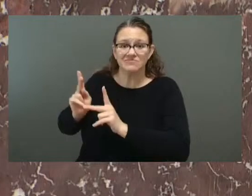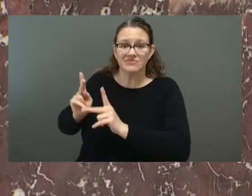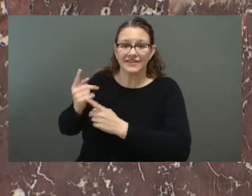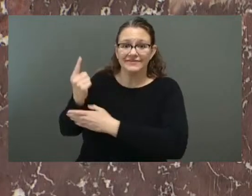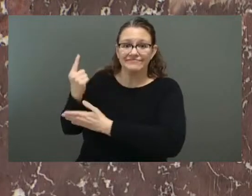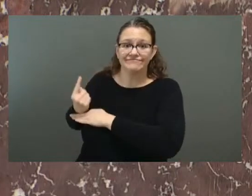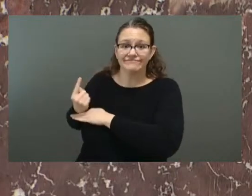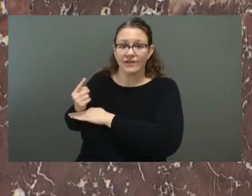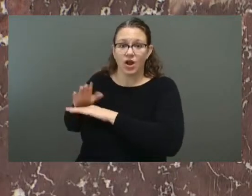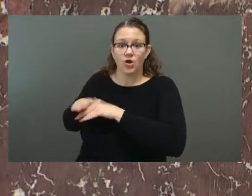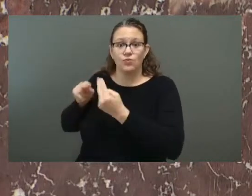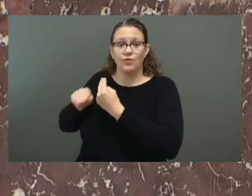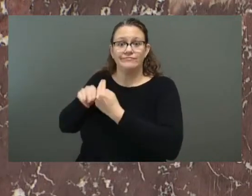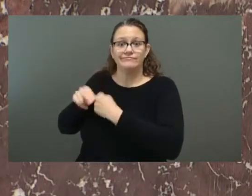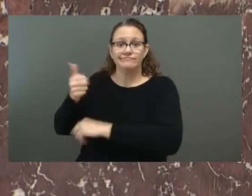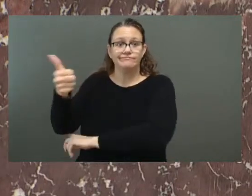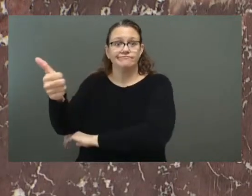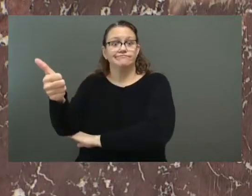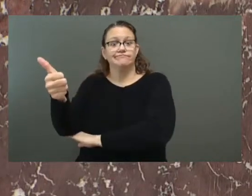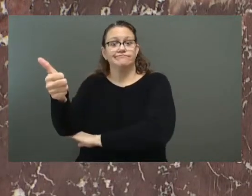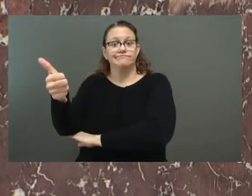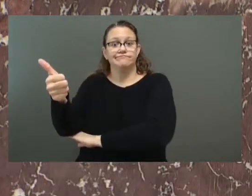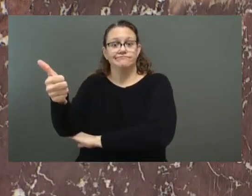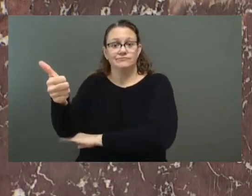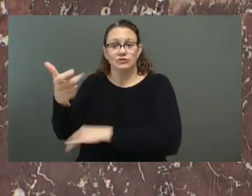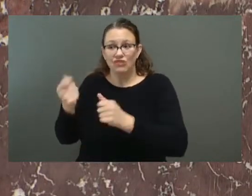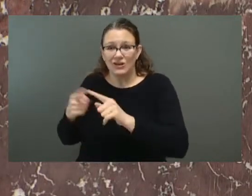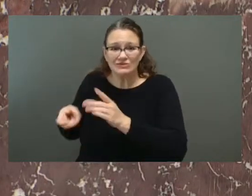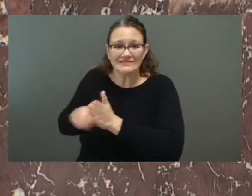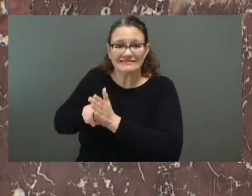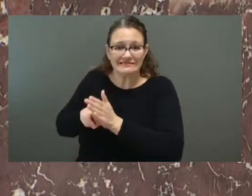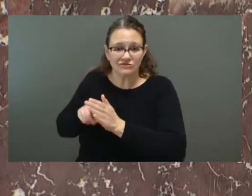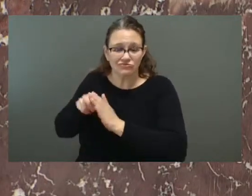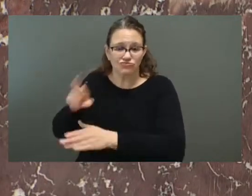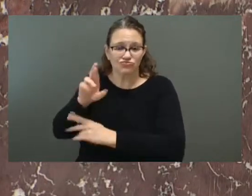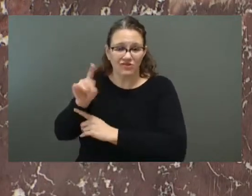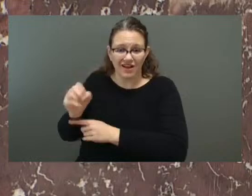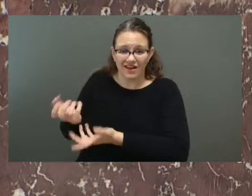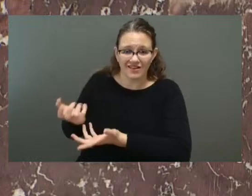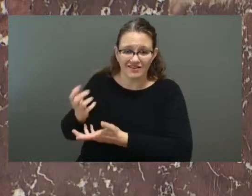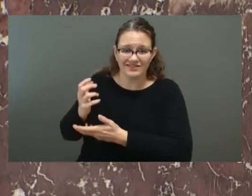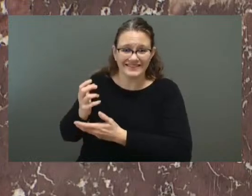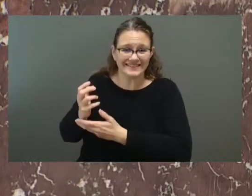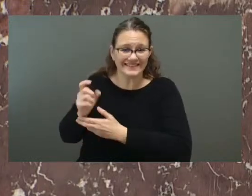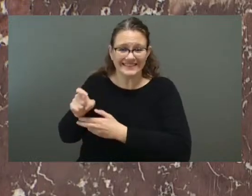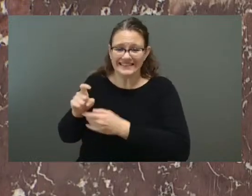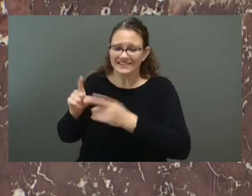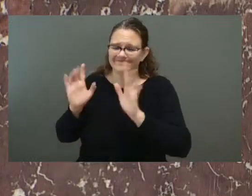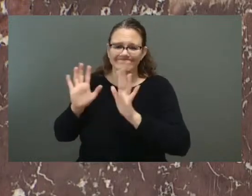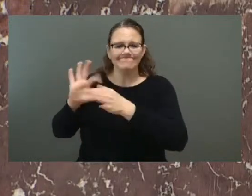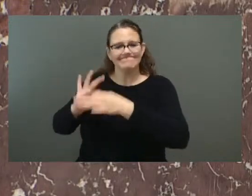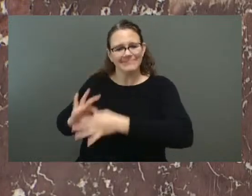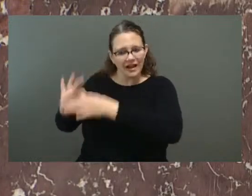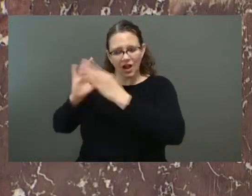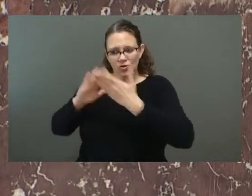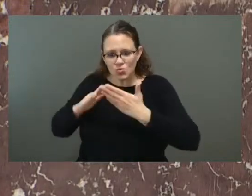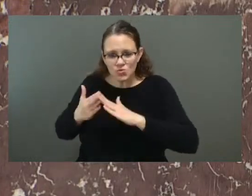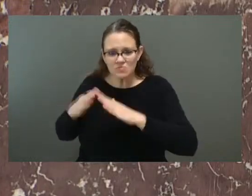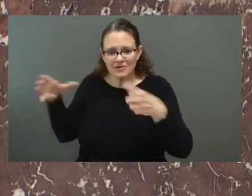and support the needed transit and accessibility expansions. Connecting communities, Mr. Speaker, is just too important to